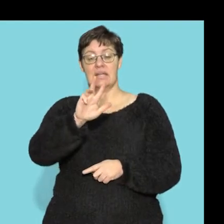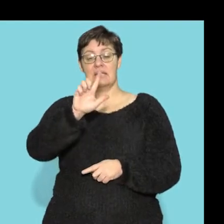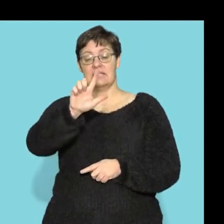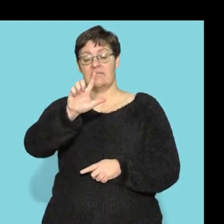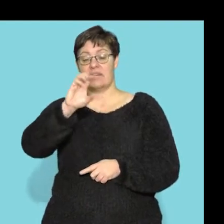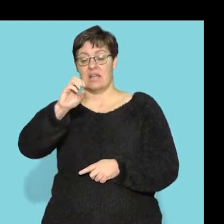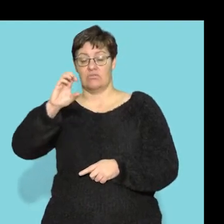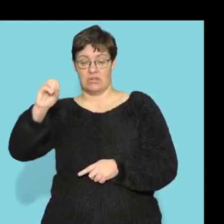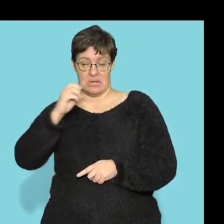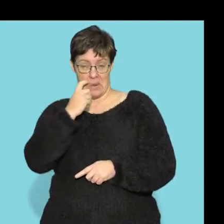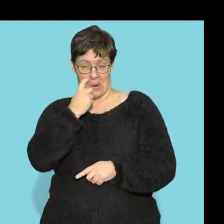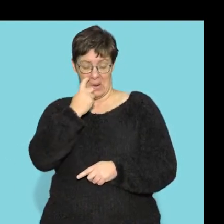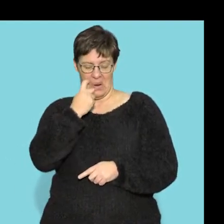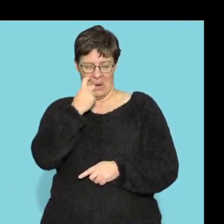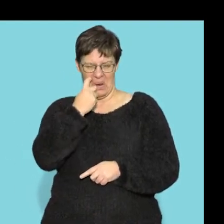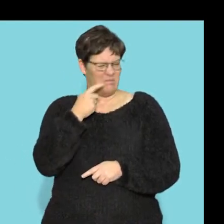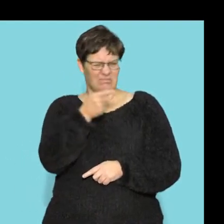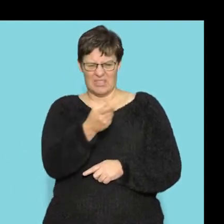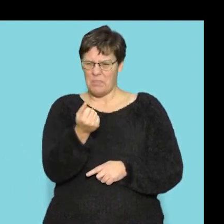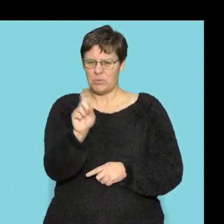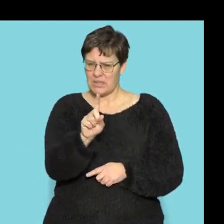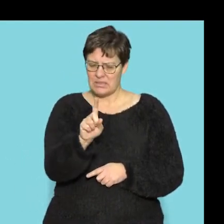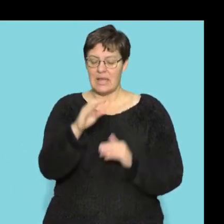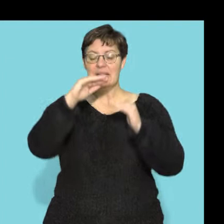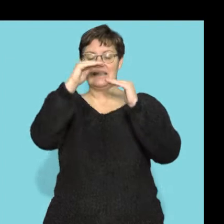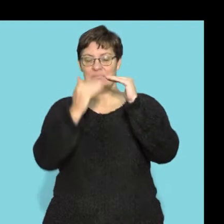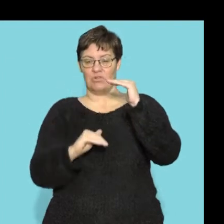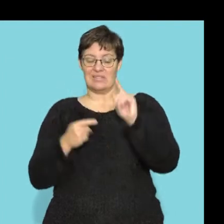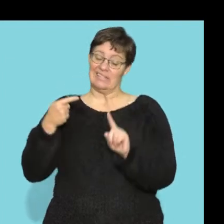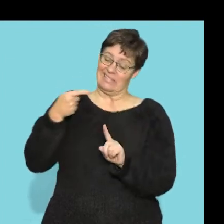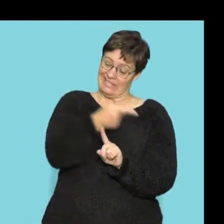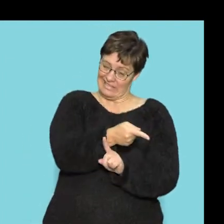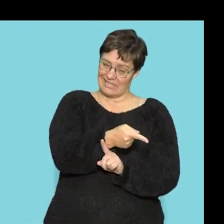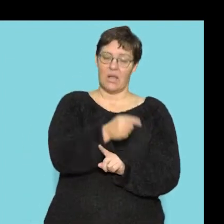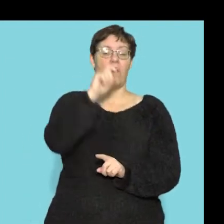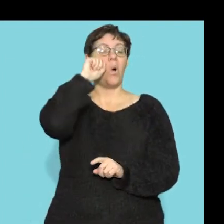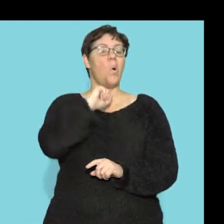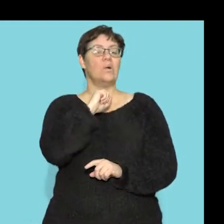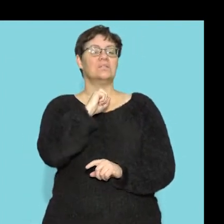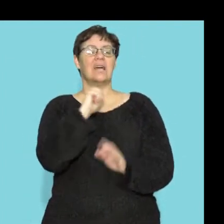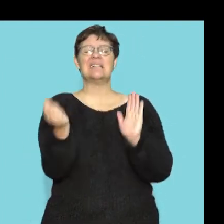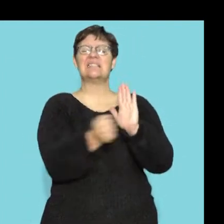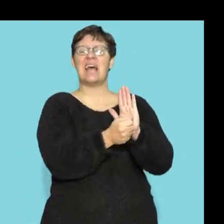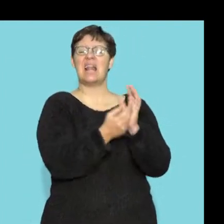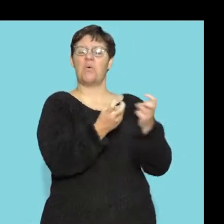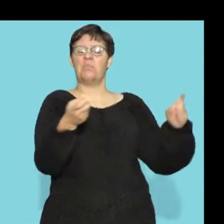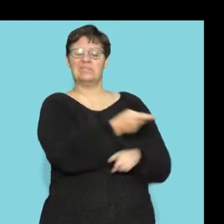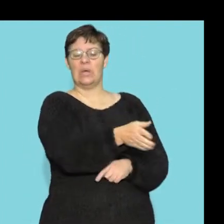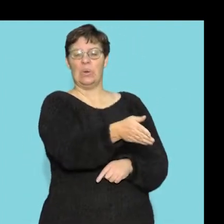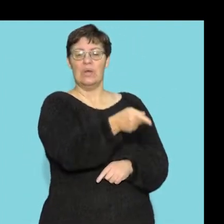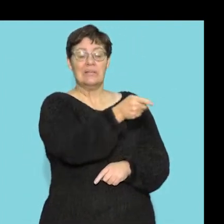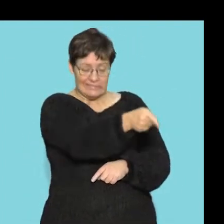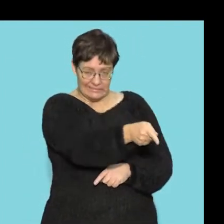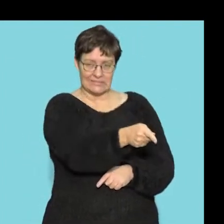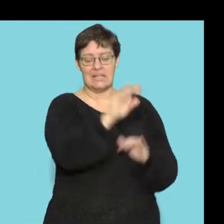is the 29,700? That's the depreciation on my old unsold